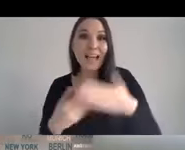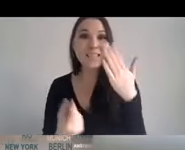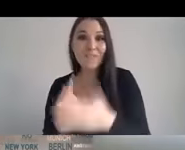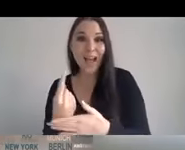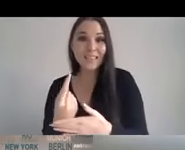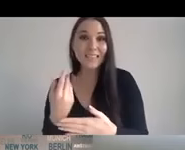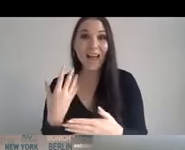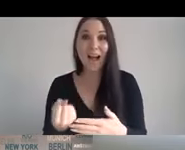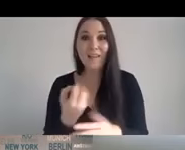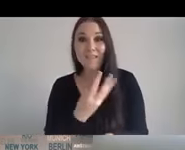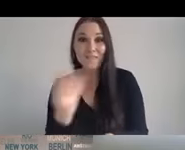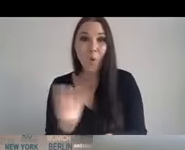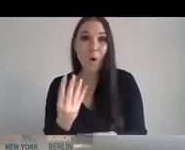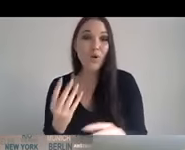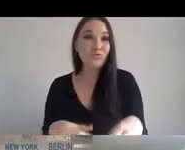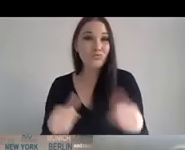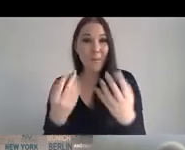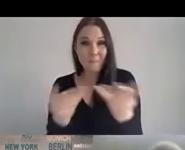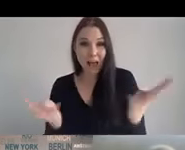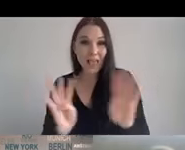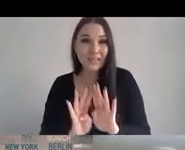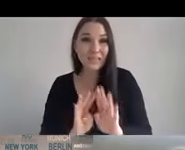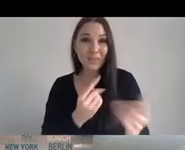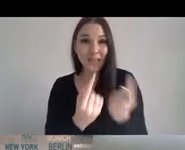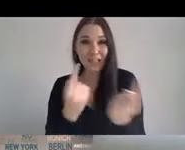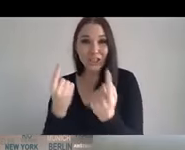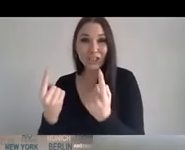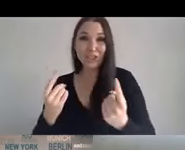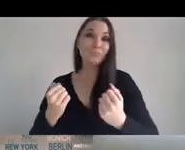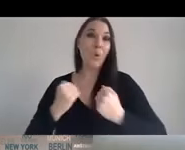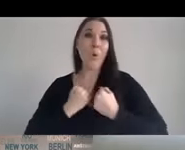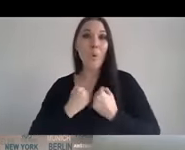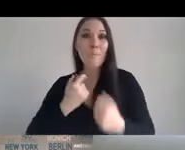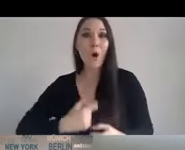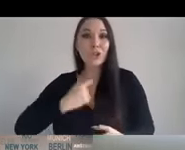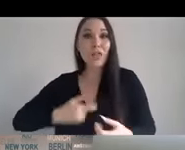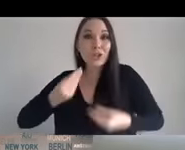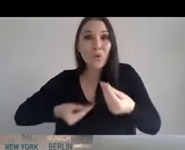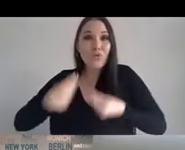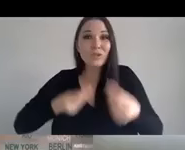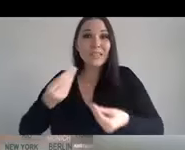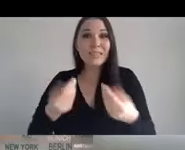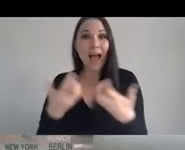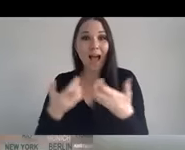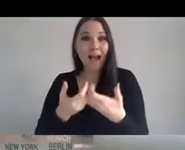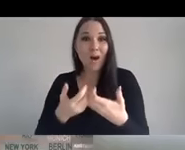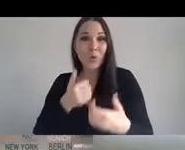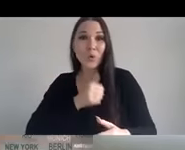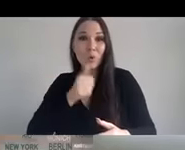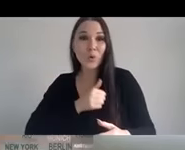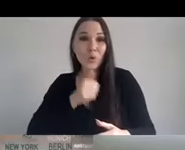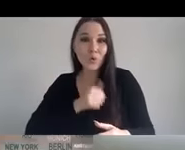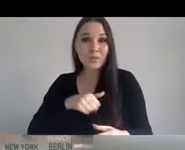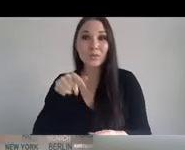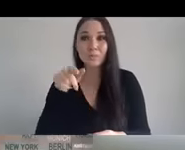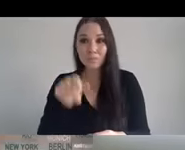I'm joined by 4 great panelists, and each has their own unique story to tell about how they're using computer vision in production. So we've got Juta